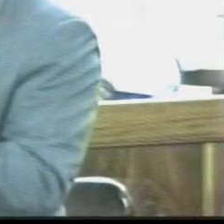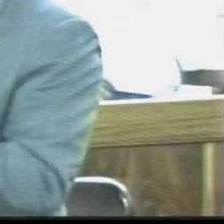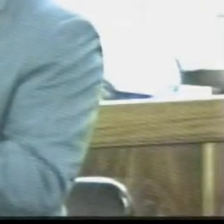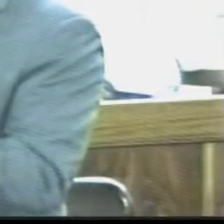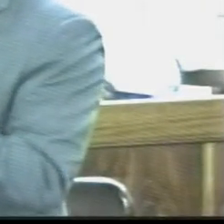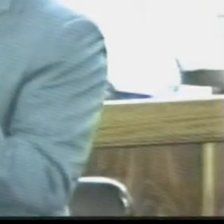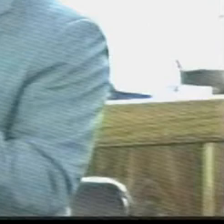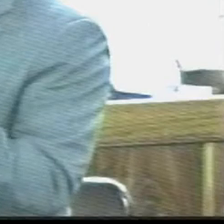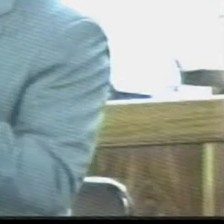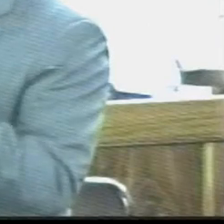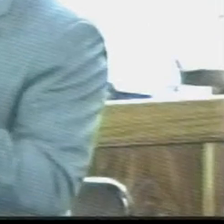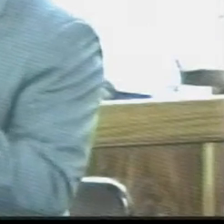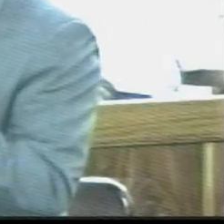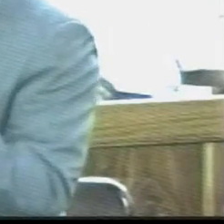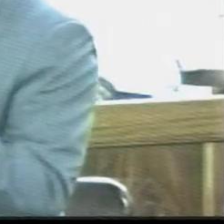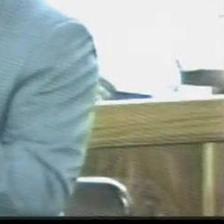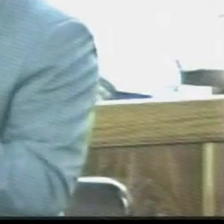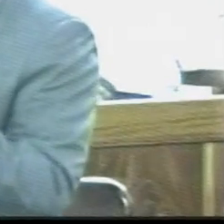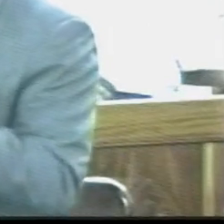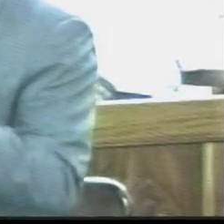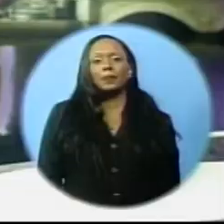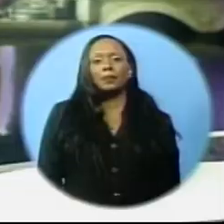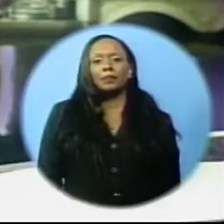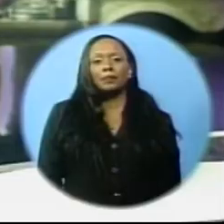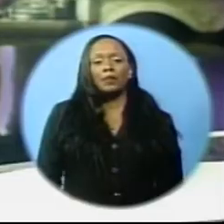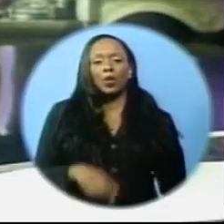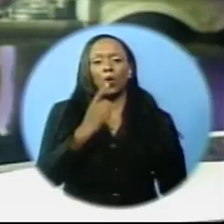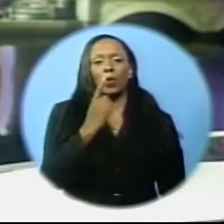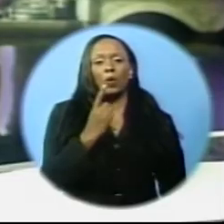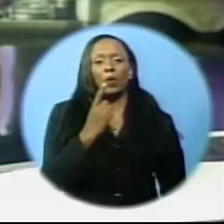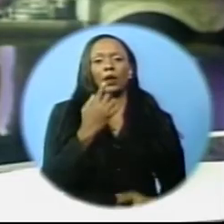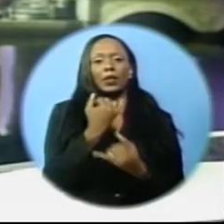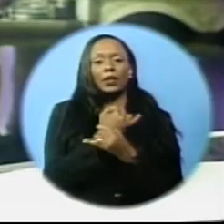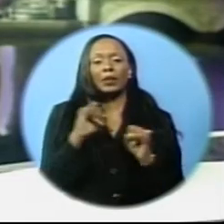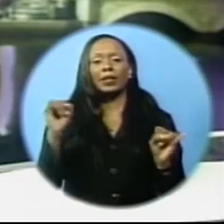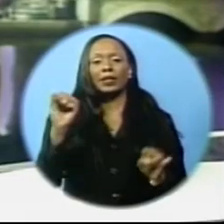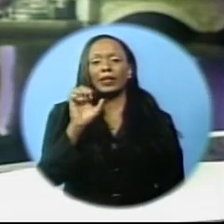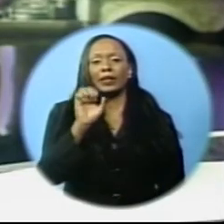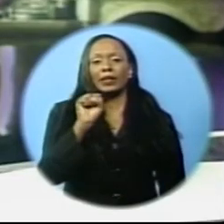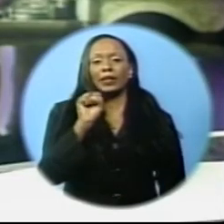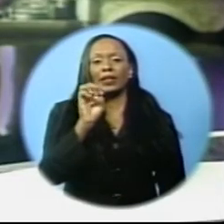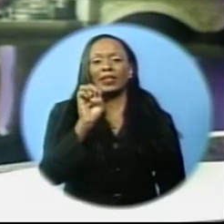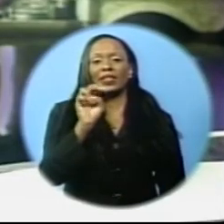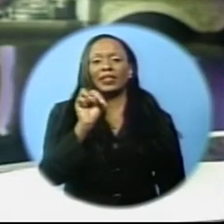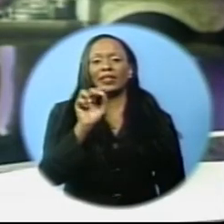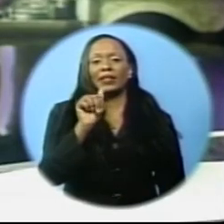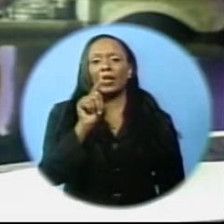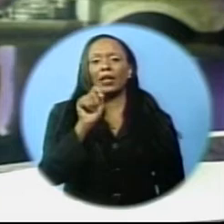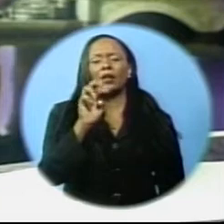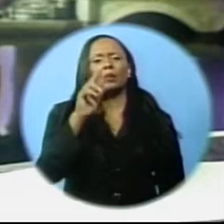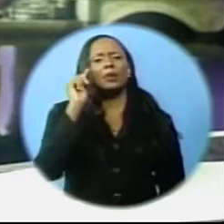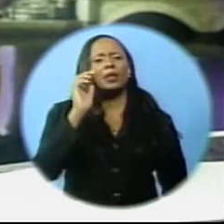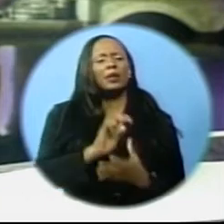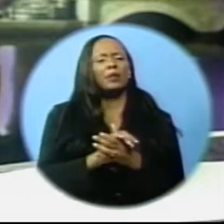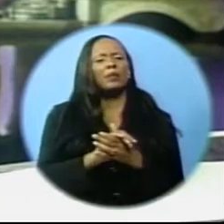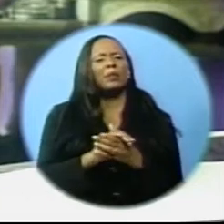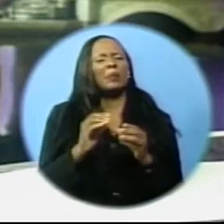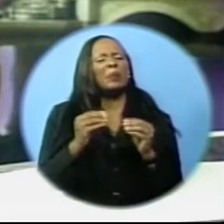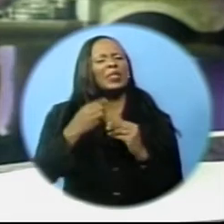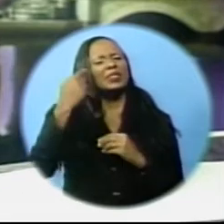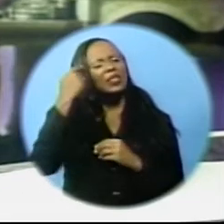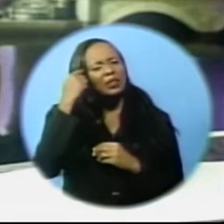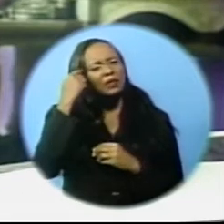use for the people who have to be there. And an independent senator believes it would make more sense for government